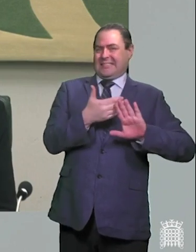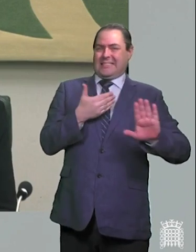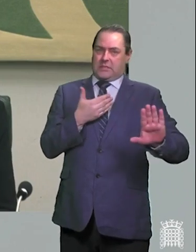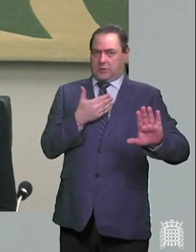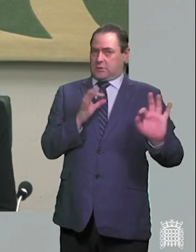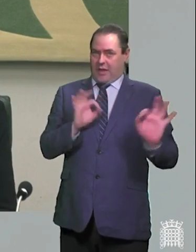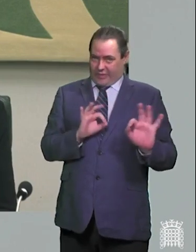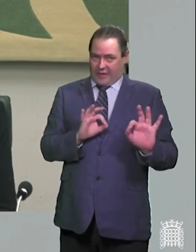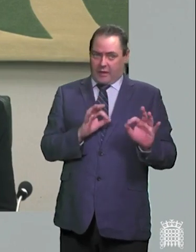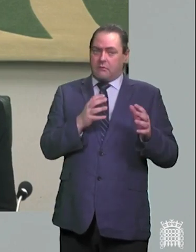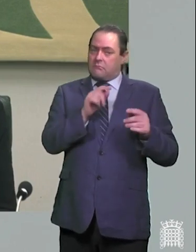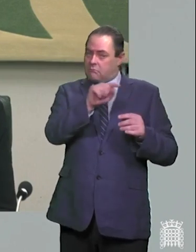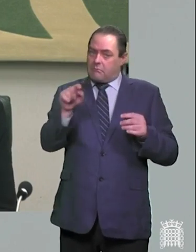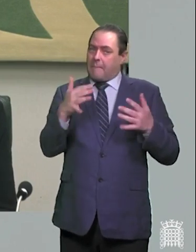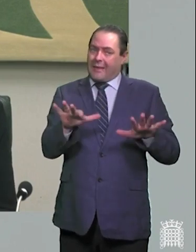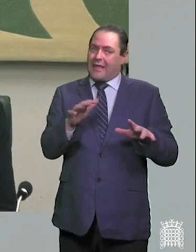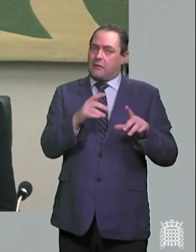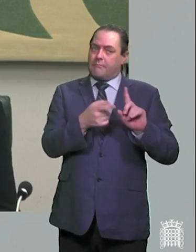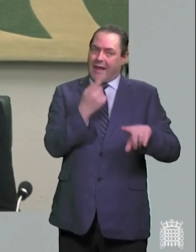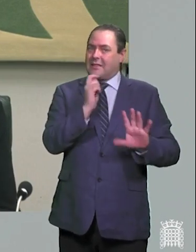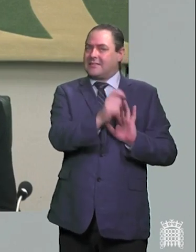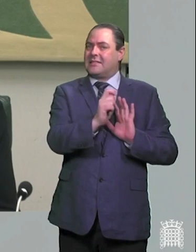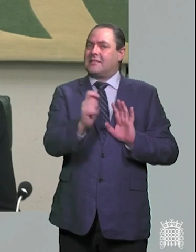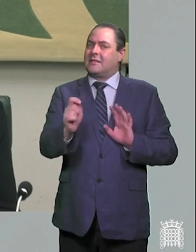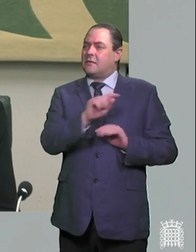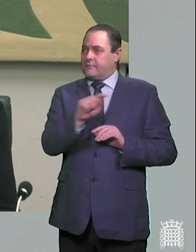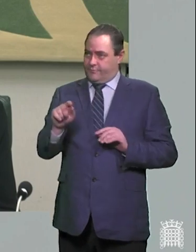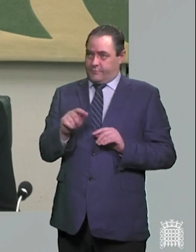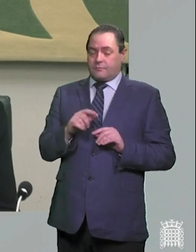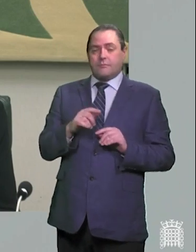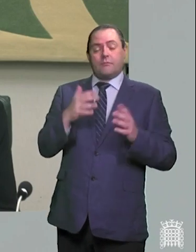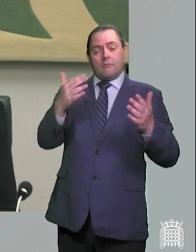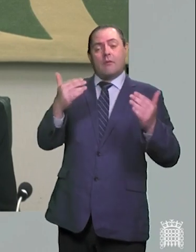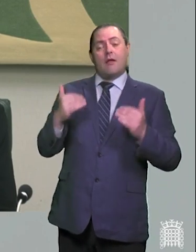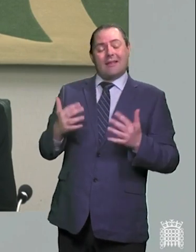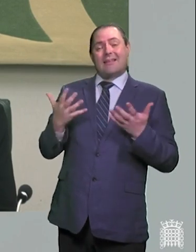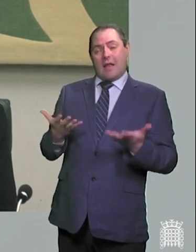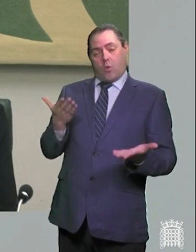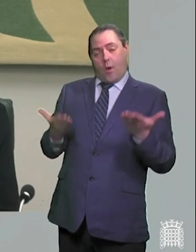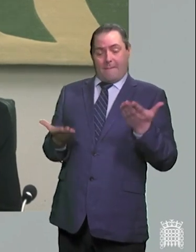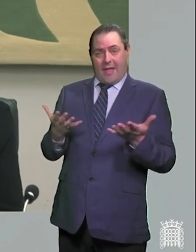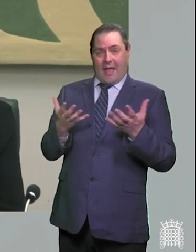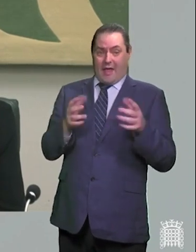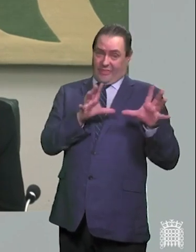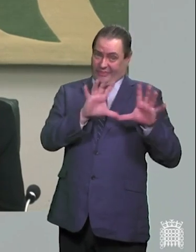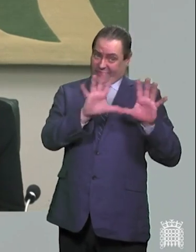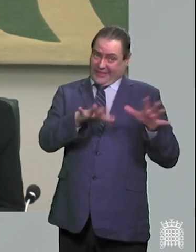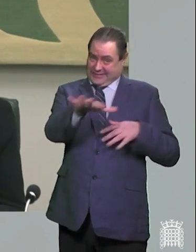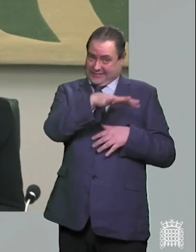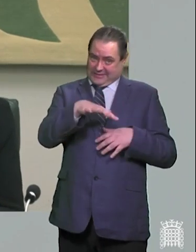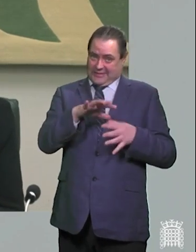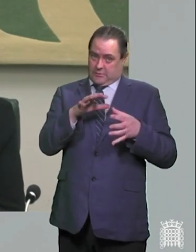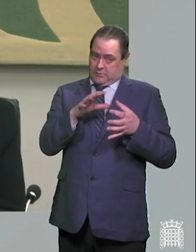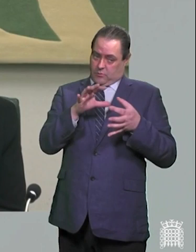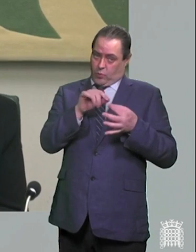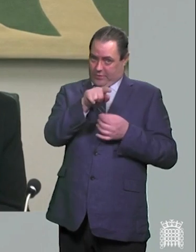and for which fixed penalty notices were issued. We will now compare that with what you said to the House of Commons